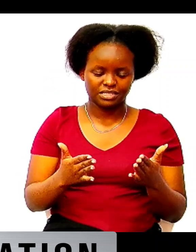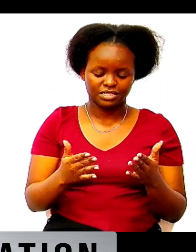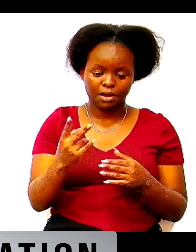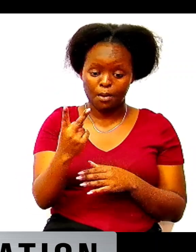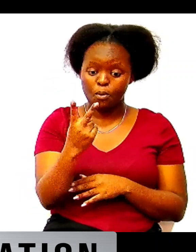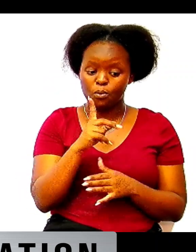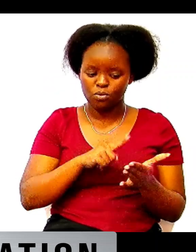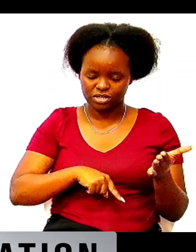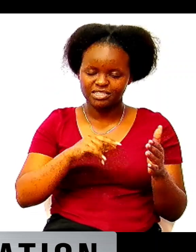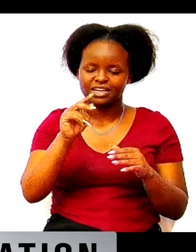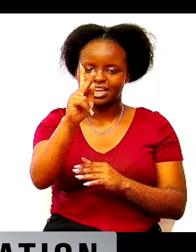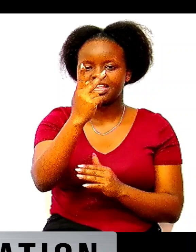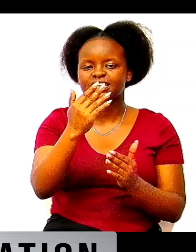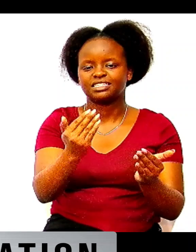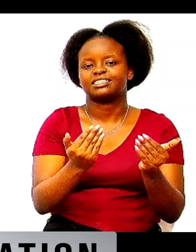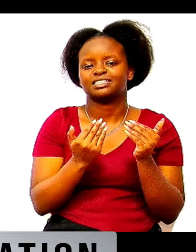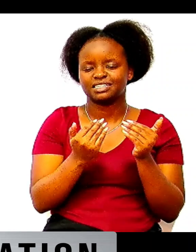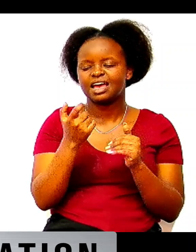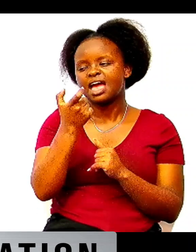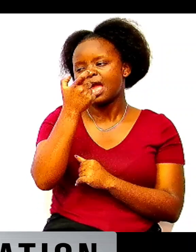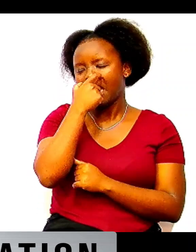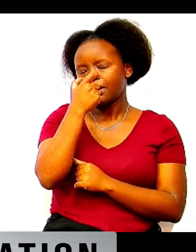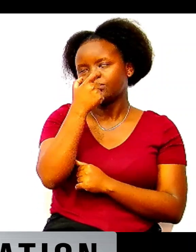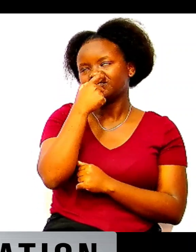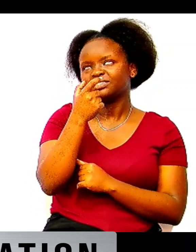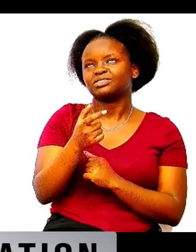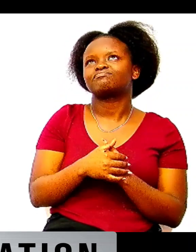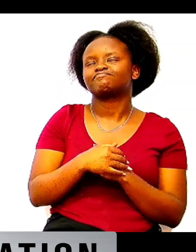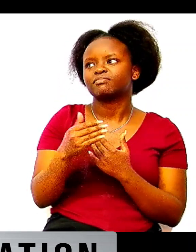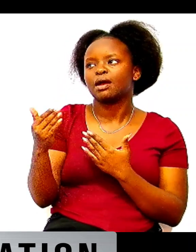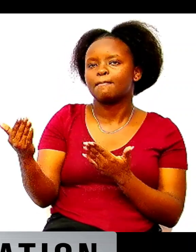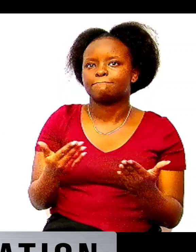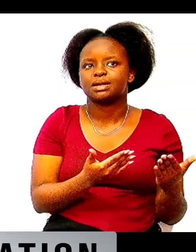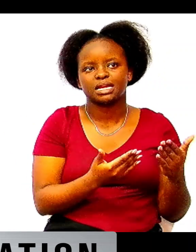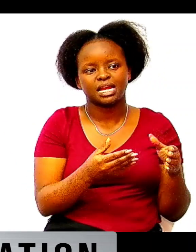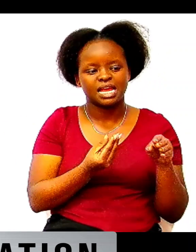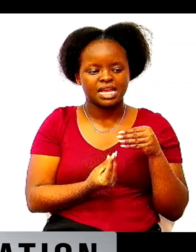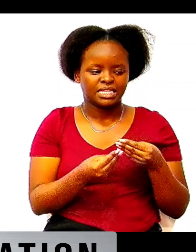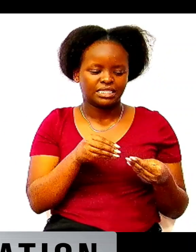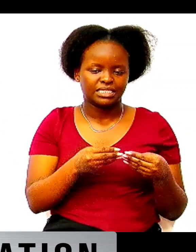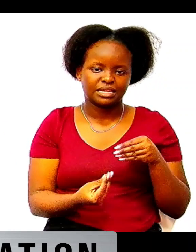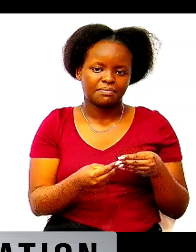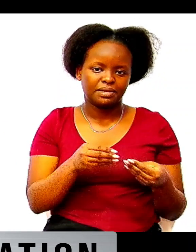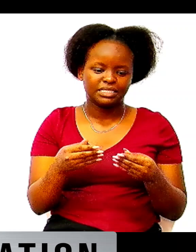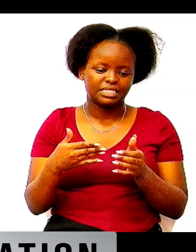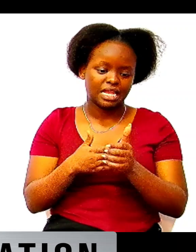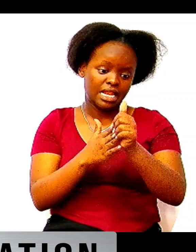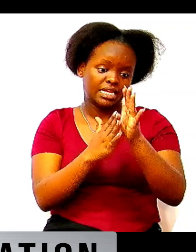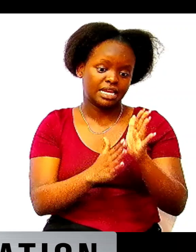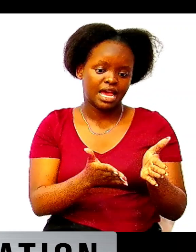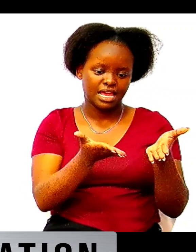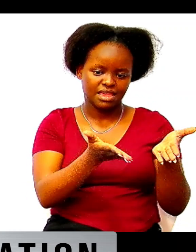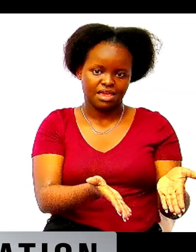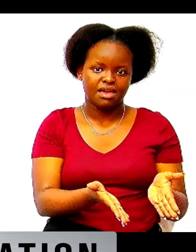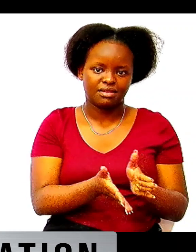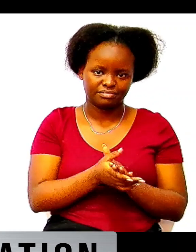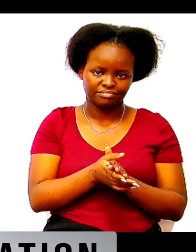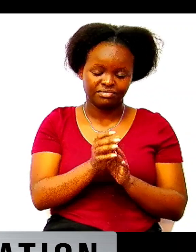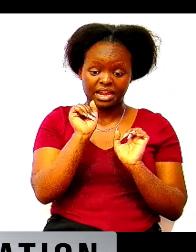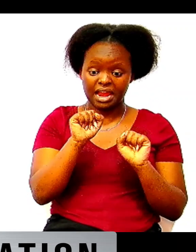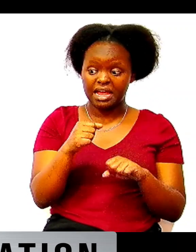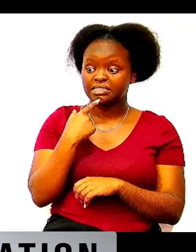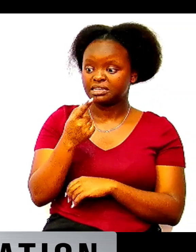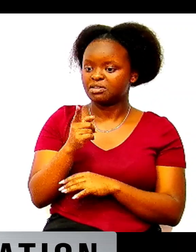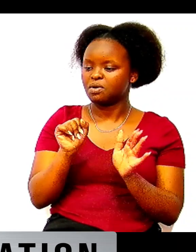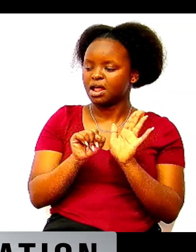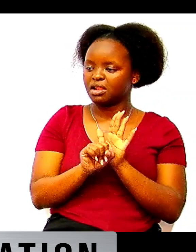need. I wish I would bring disability league leaders here. Yeah, they will tell you a lot. To